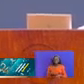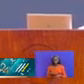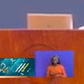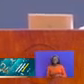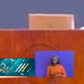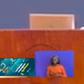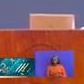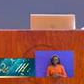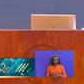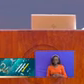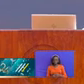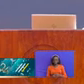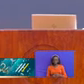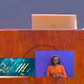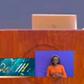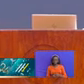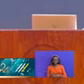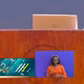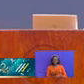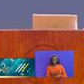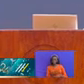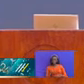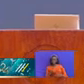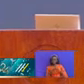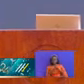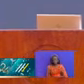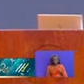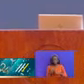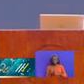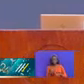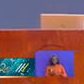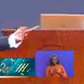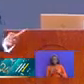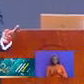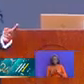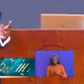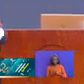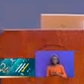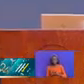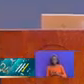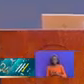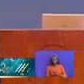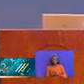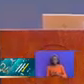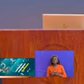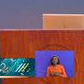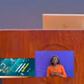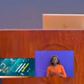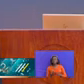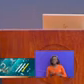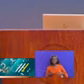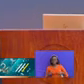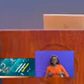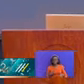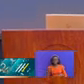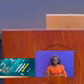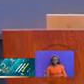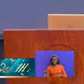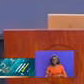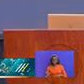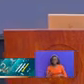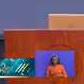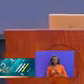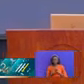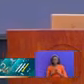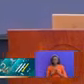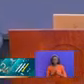scripture and you messed me up and this what you said you said in a meeting just passing by I always tell Bishop JB any time I